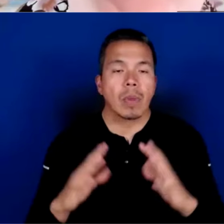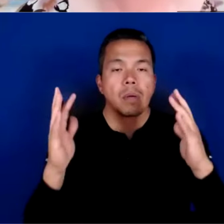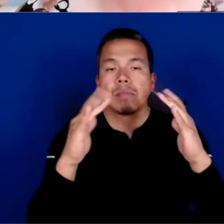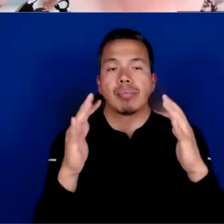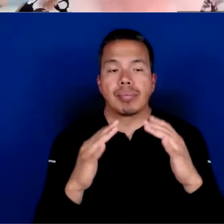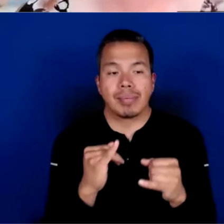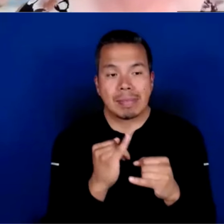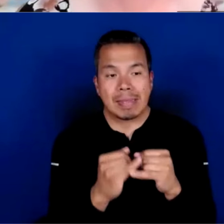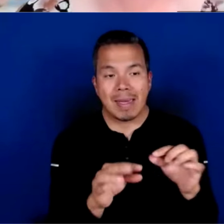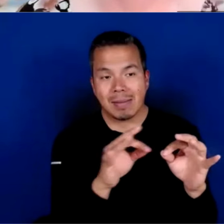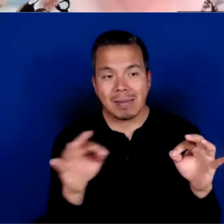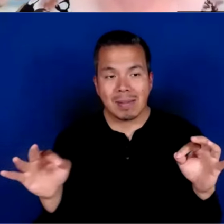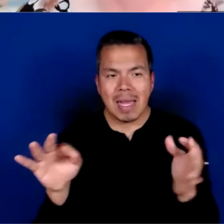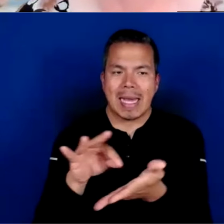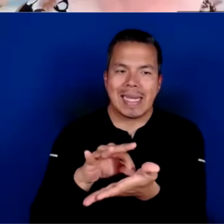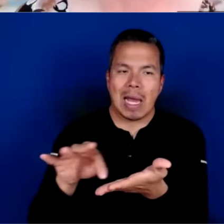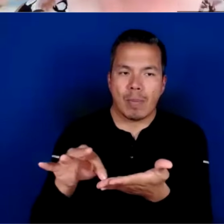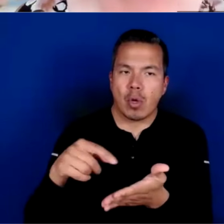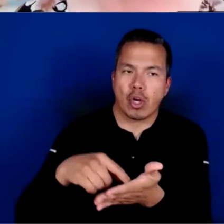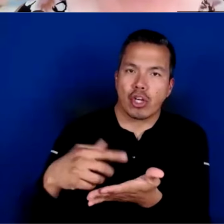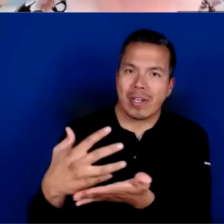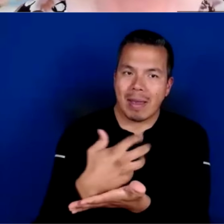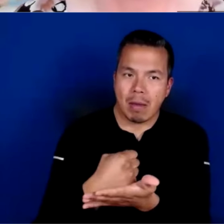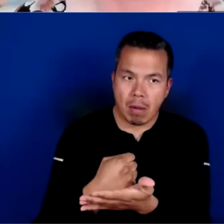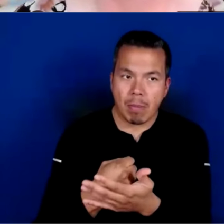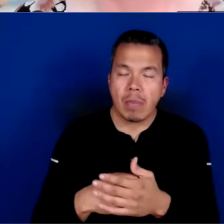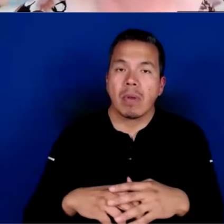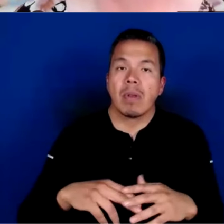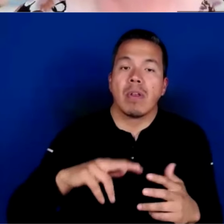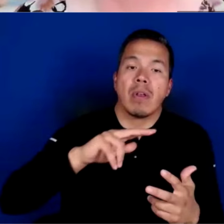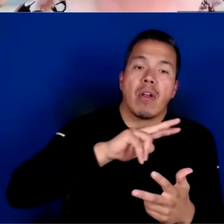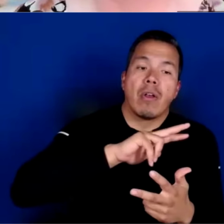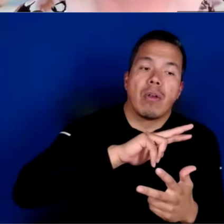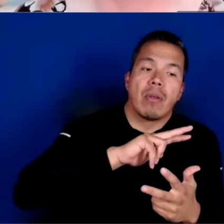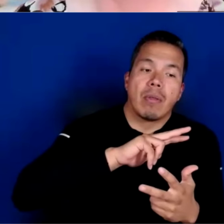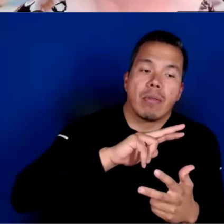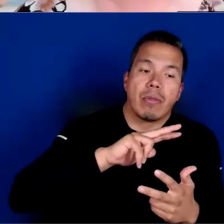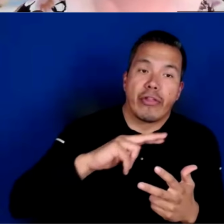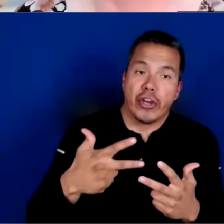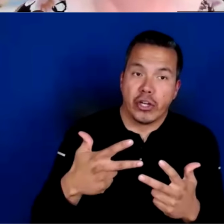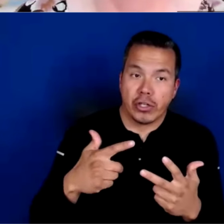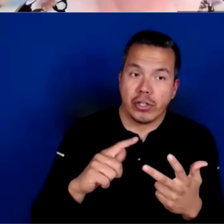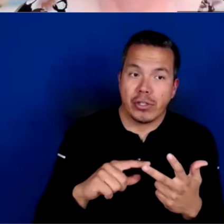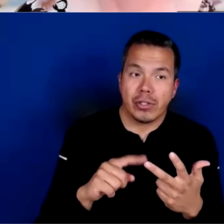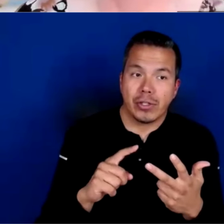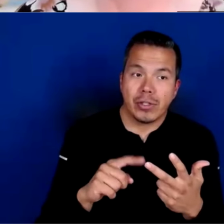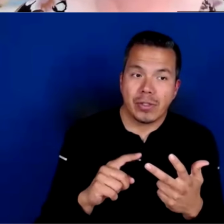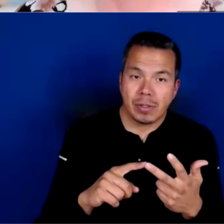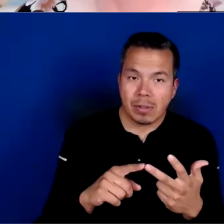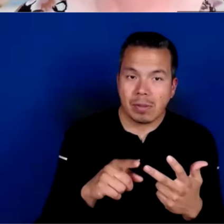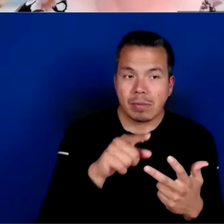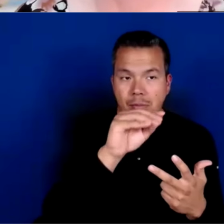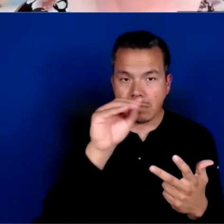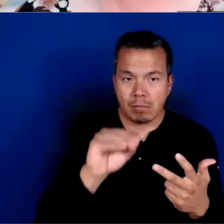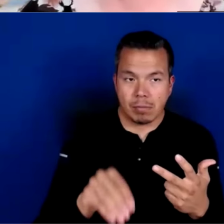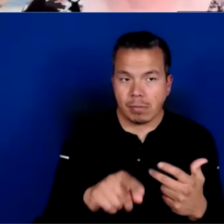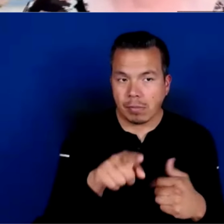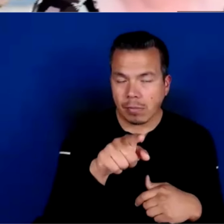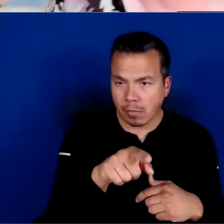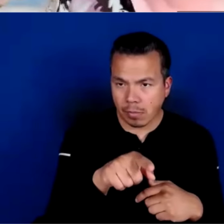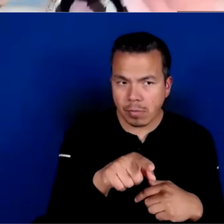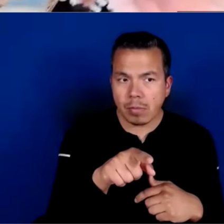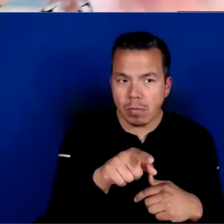income. In step 3, we're going to combine that countable earned income and unearned income and come up with a